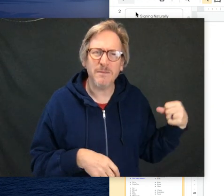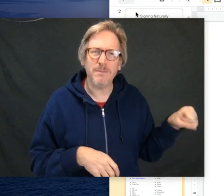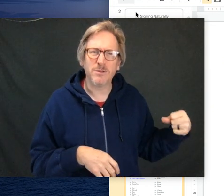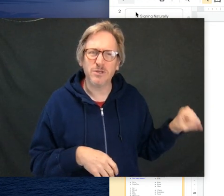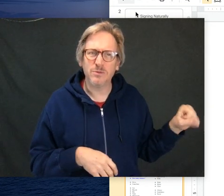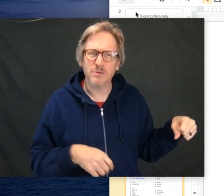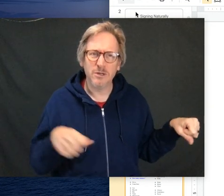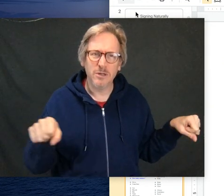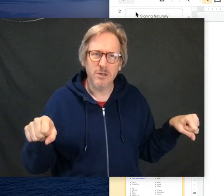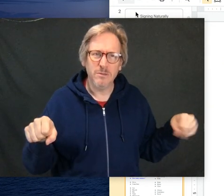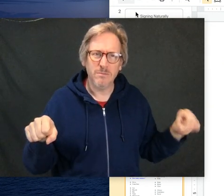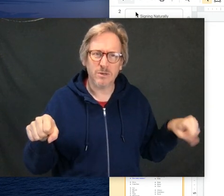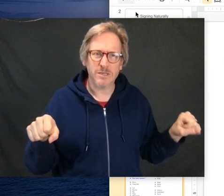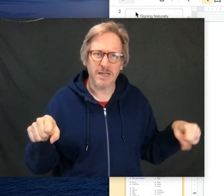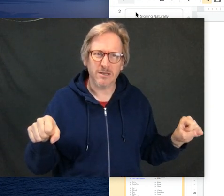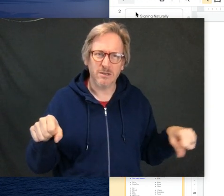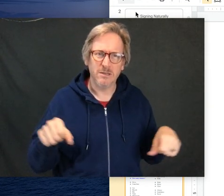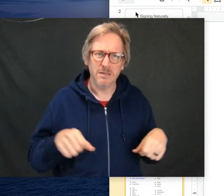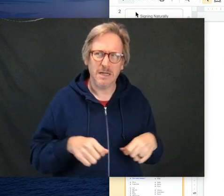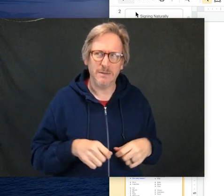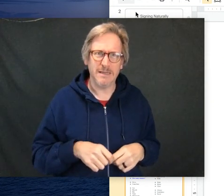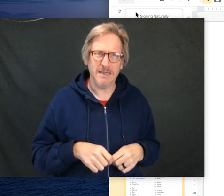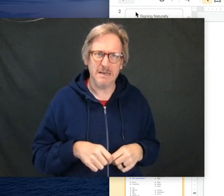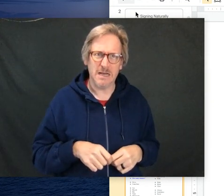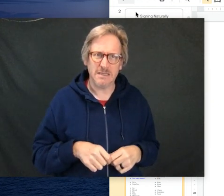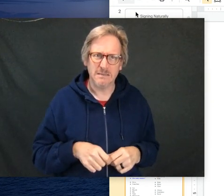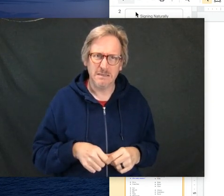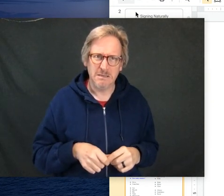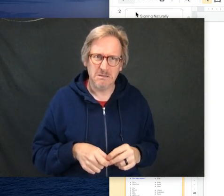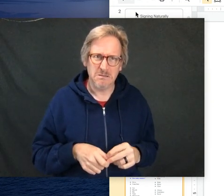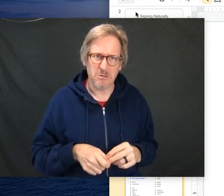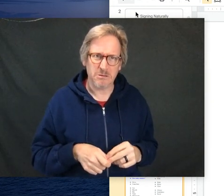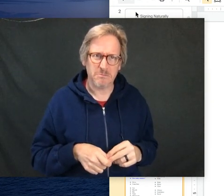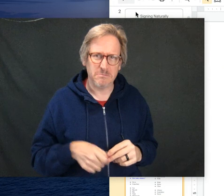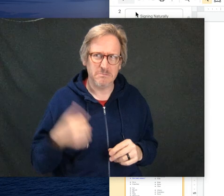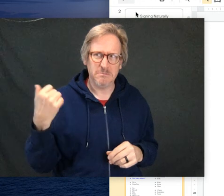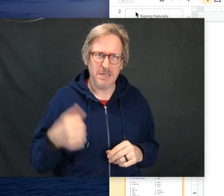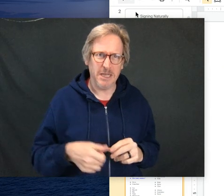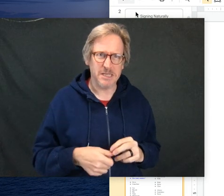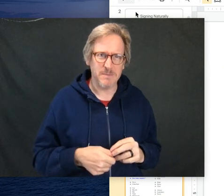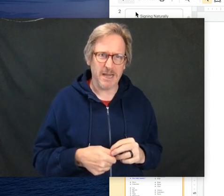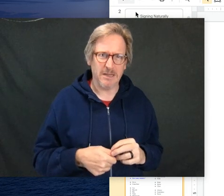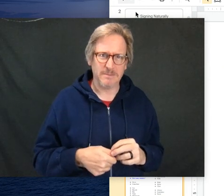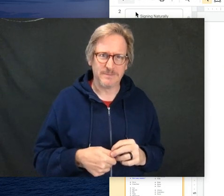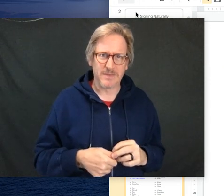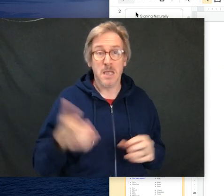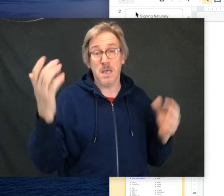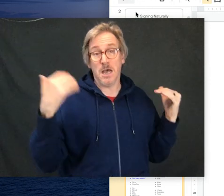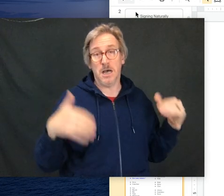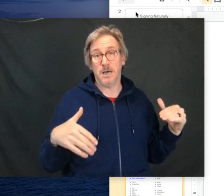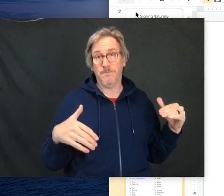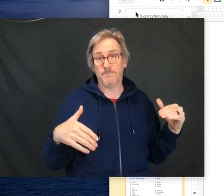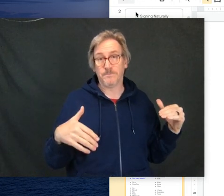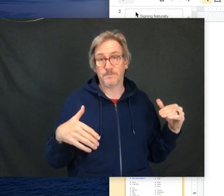left-handed people do motorcycle. I would think not, or he'd smack you.